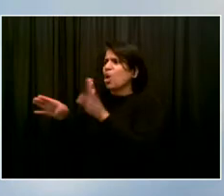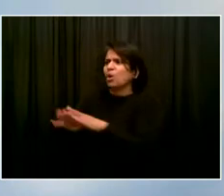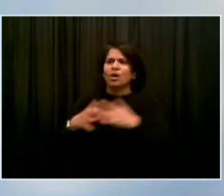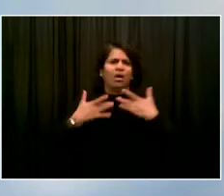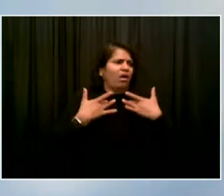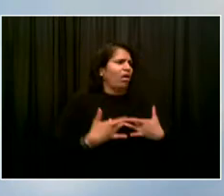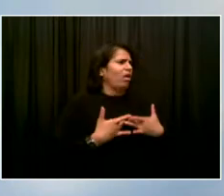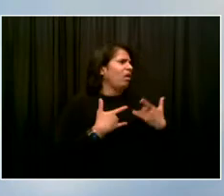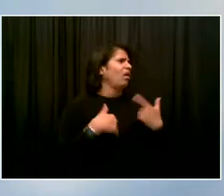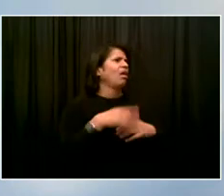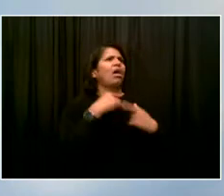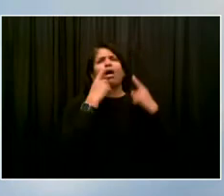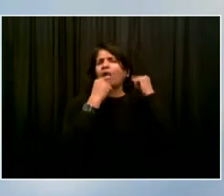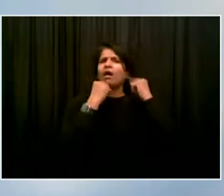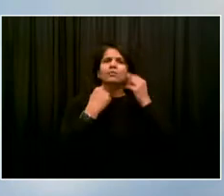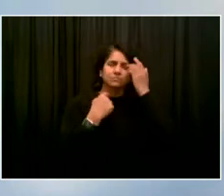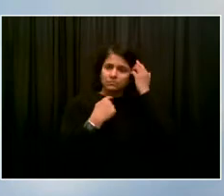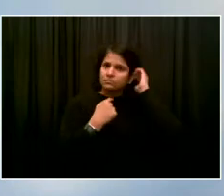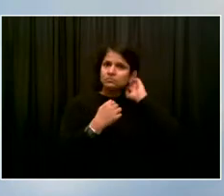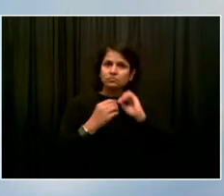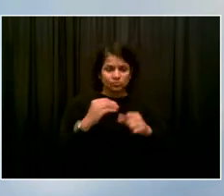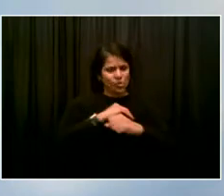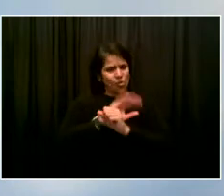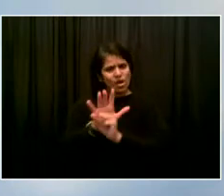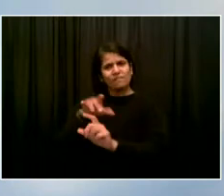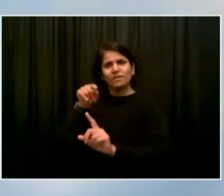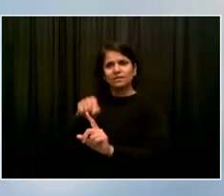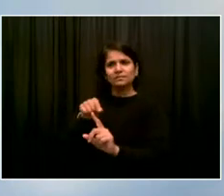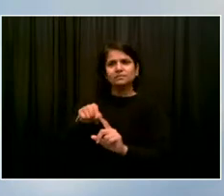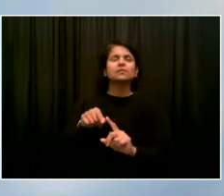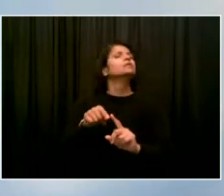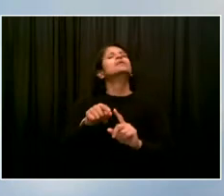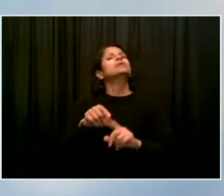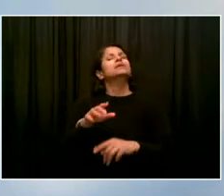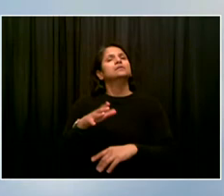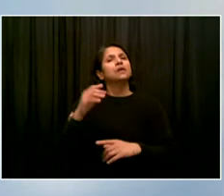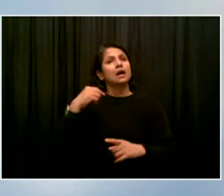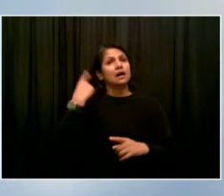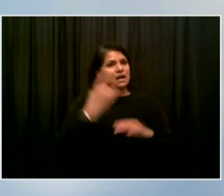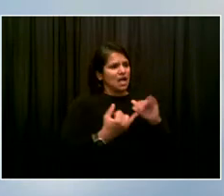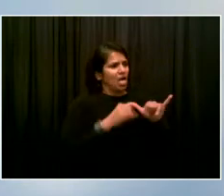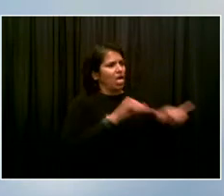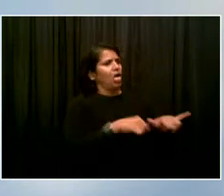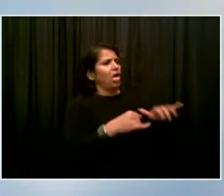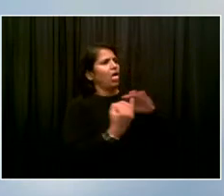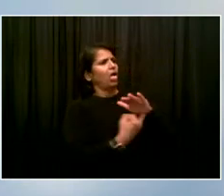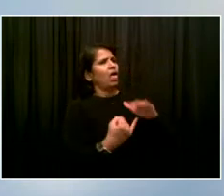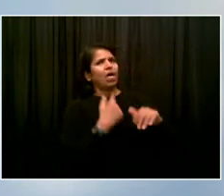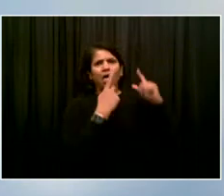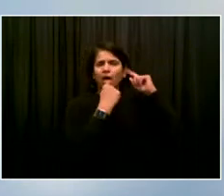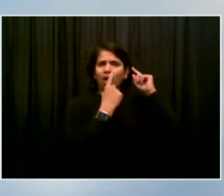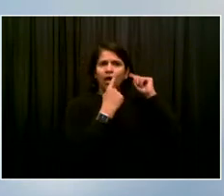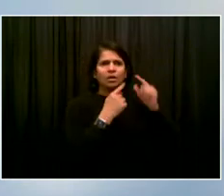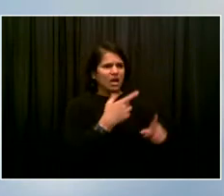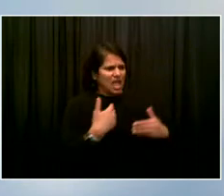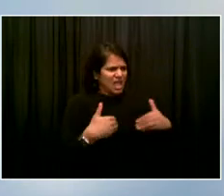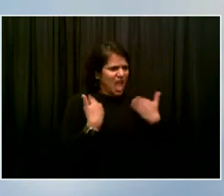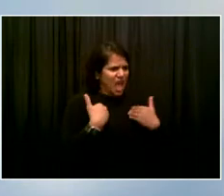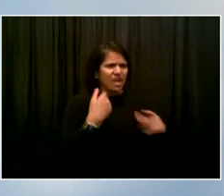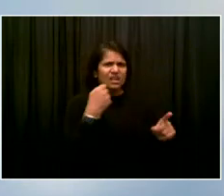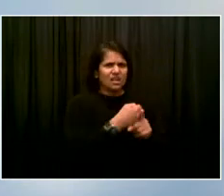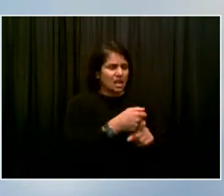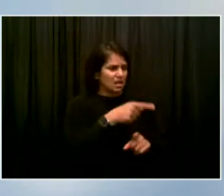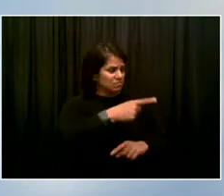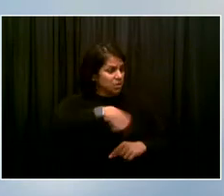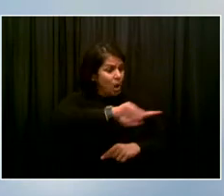consider the impact isolation has on young people's emotional wellness, something we've only just started to grapple